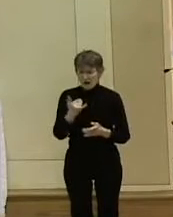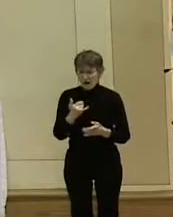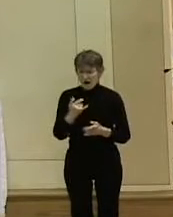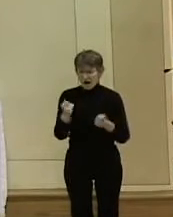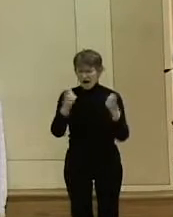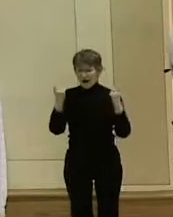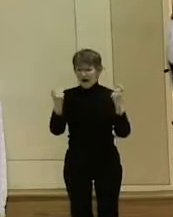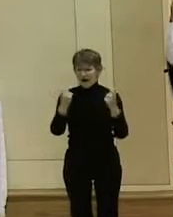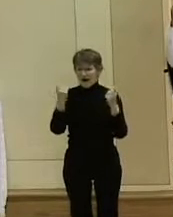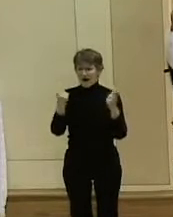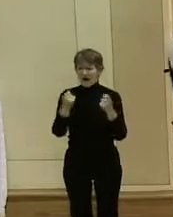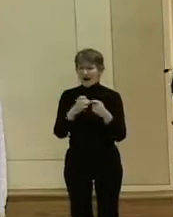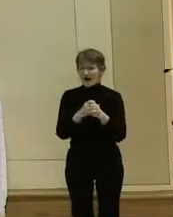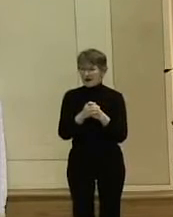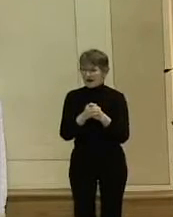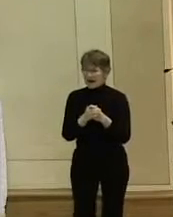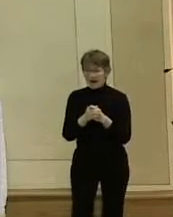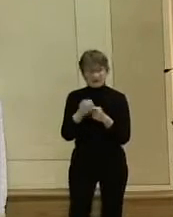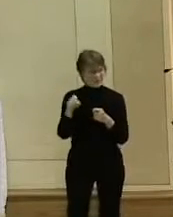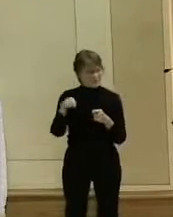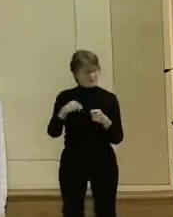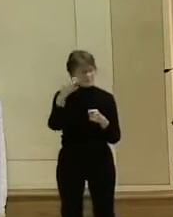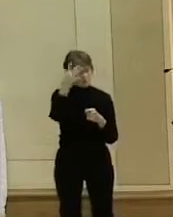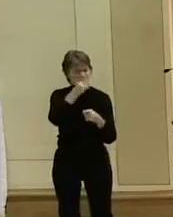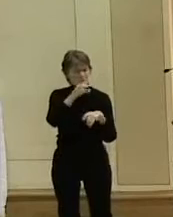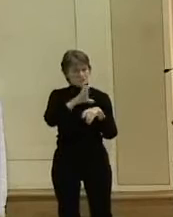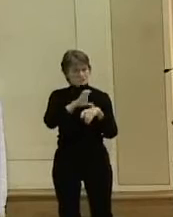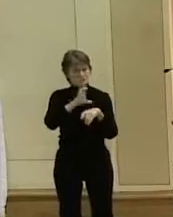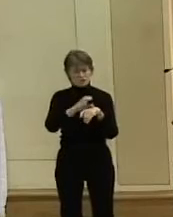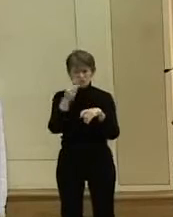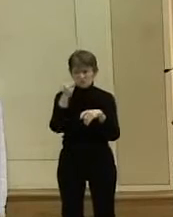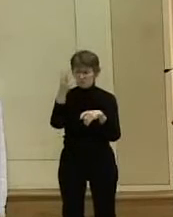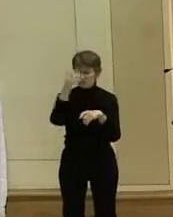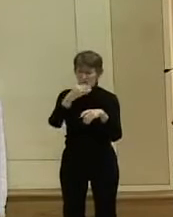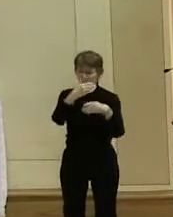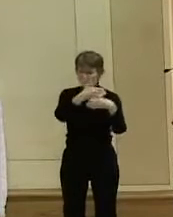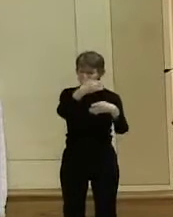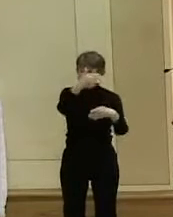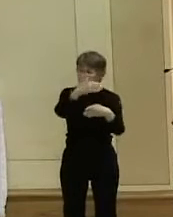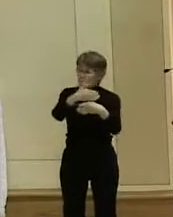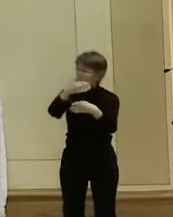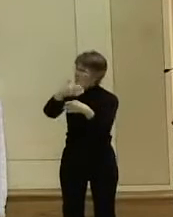are parishioners of past. As they put the windows in the church, what was